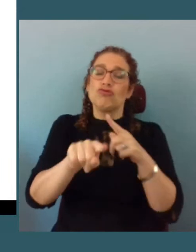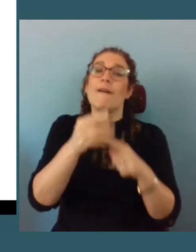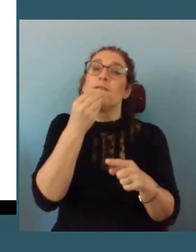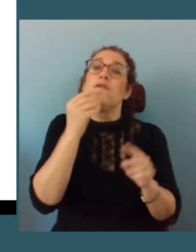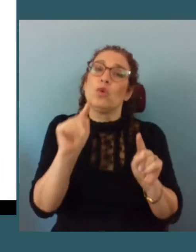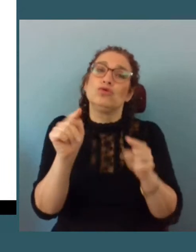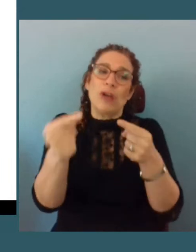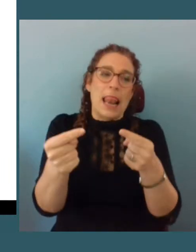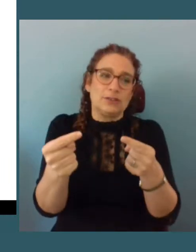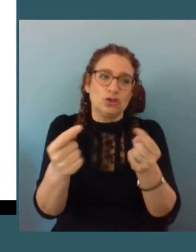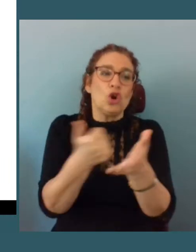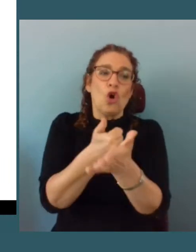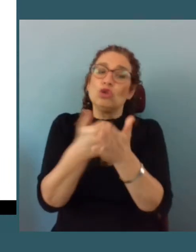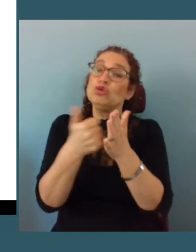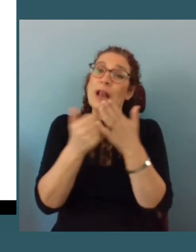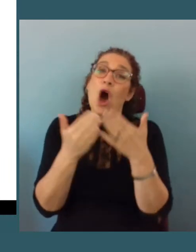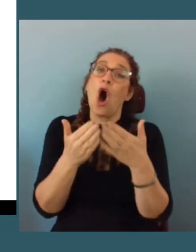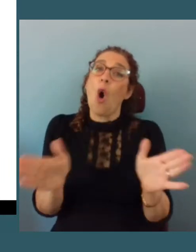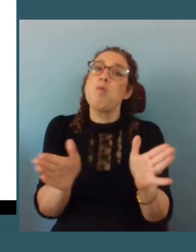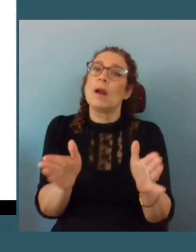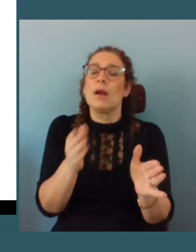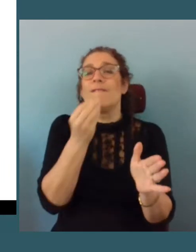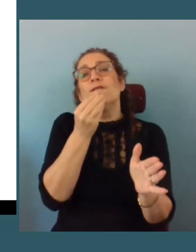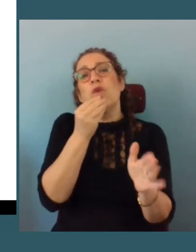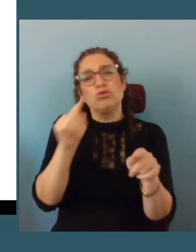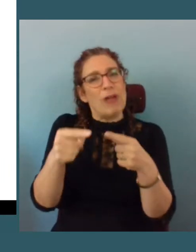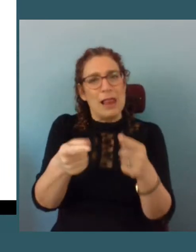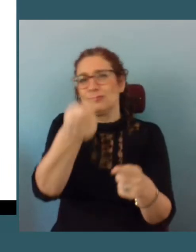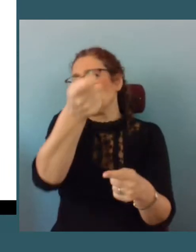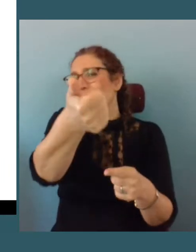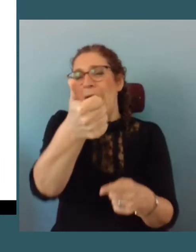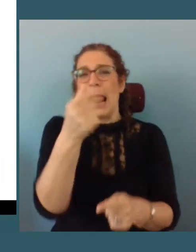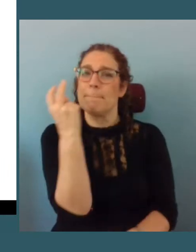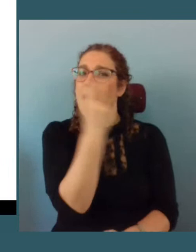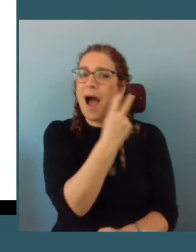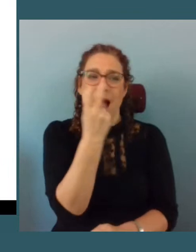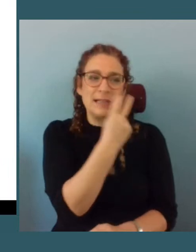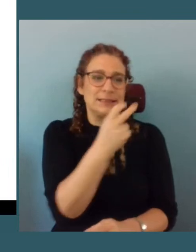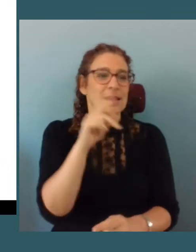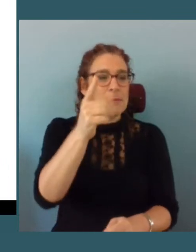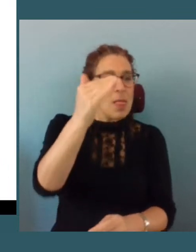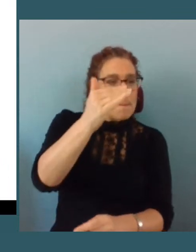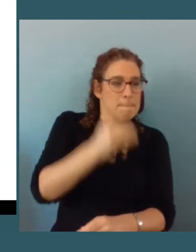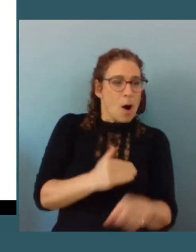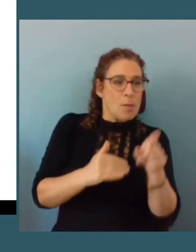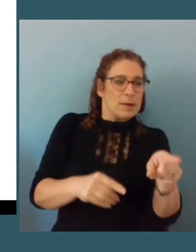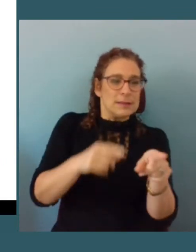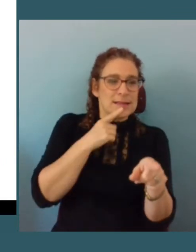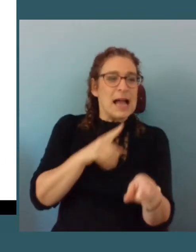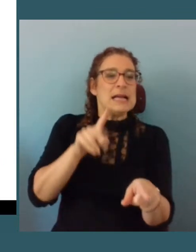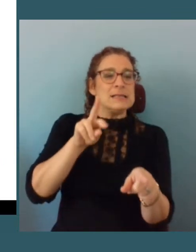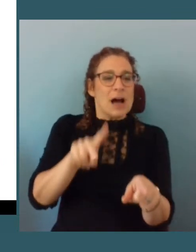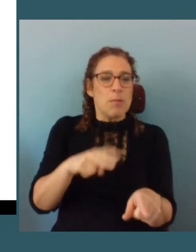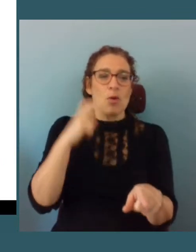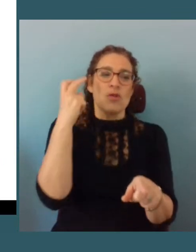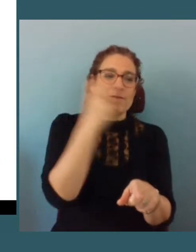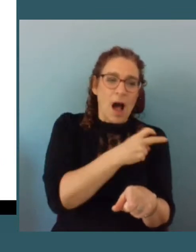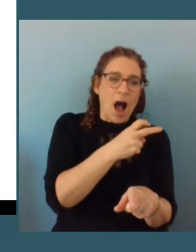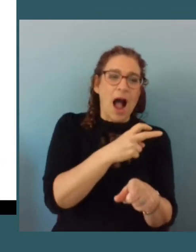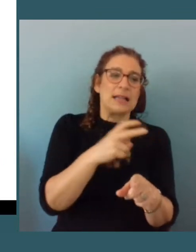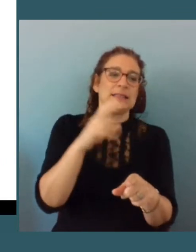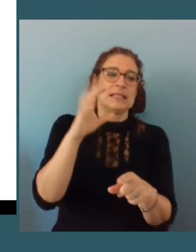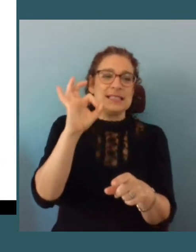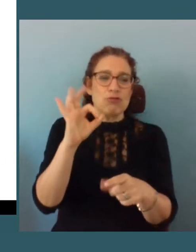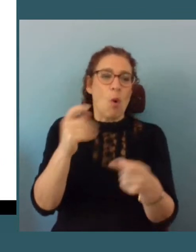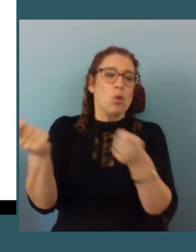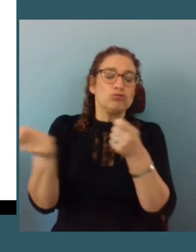challenges. We very rarely do blinded challenges, and the bottom stands for double-blind, placebo-controlled food challenges, which is almost exclusively in a